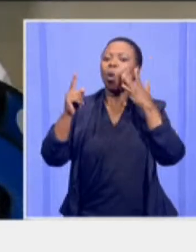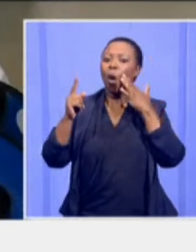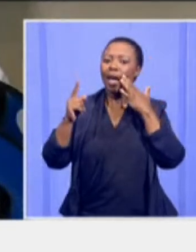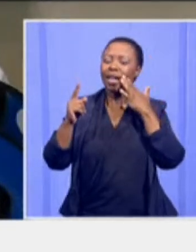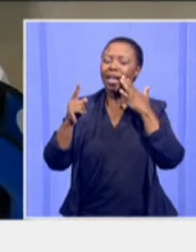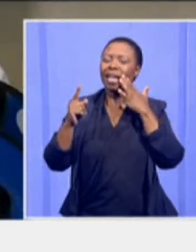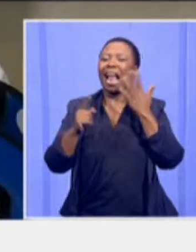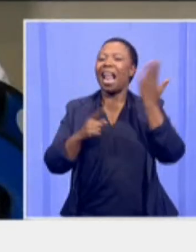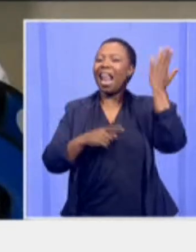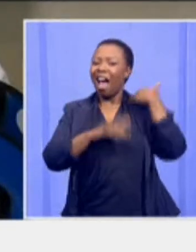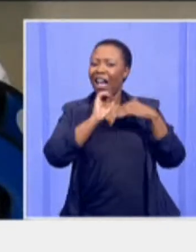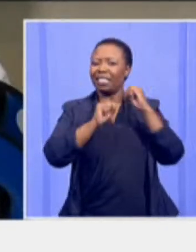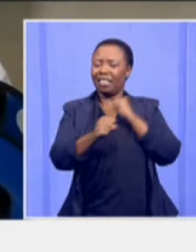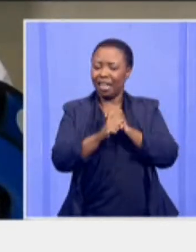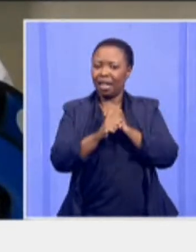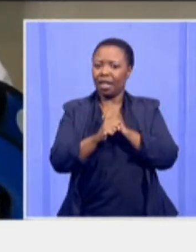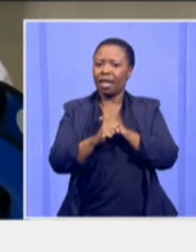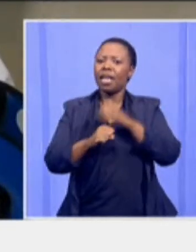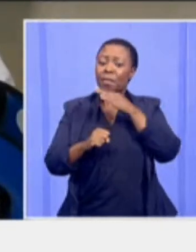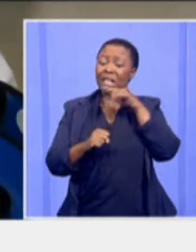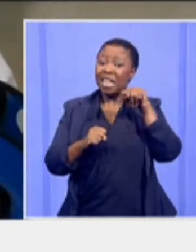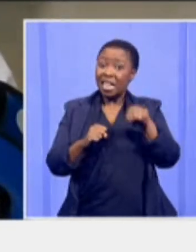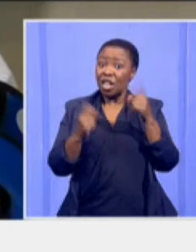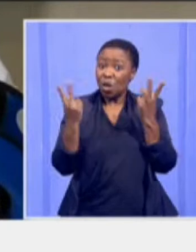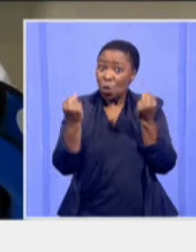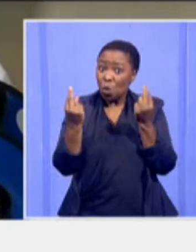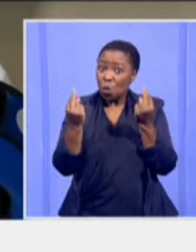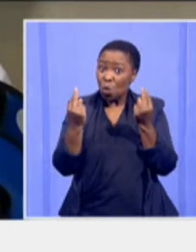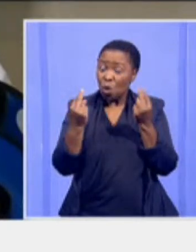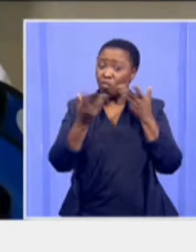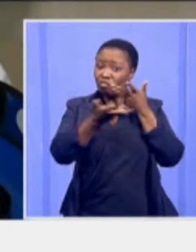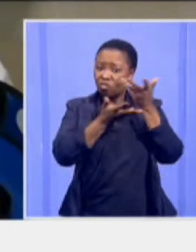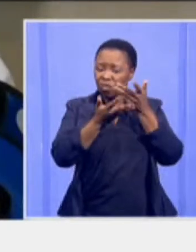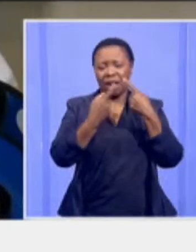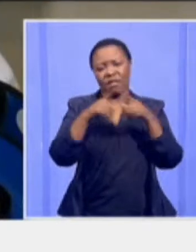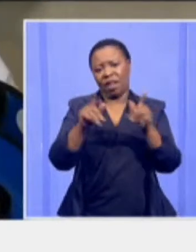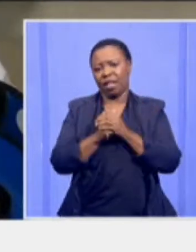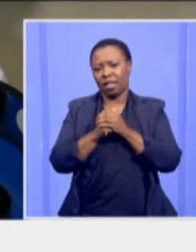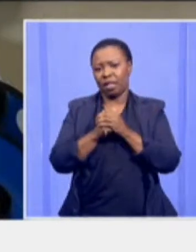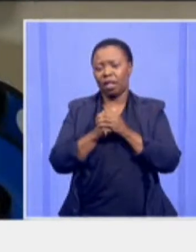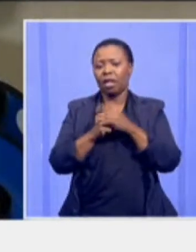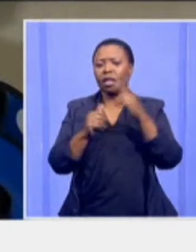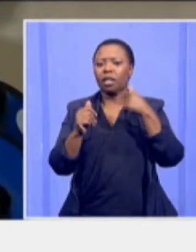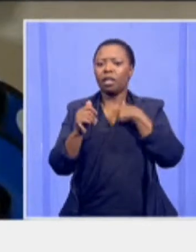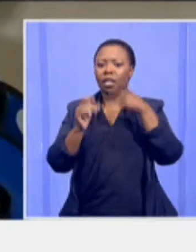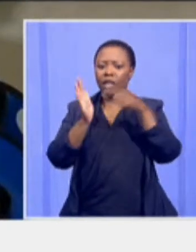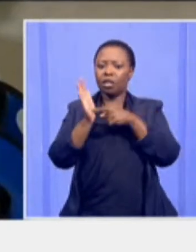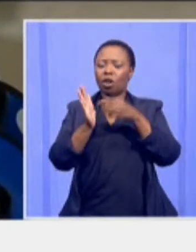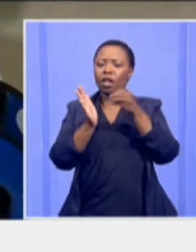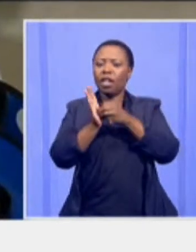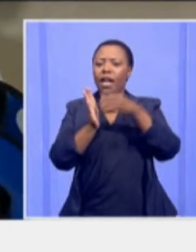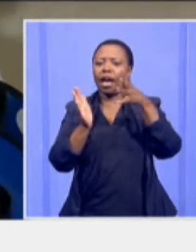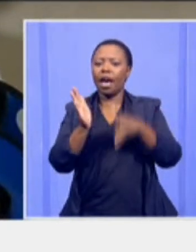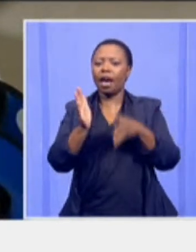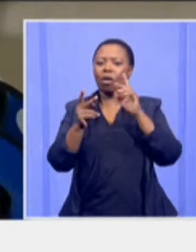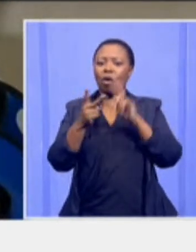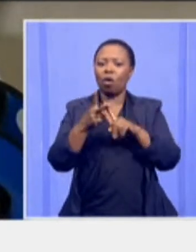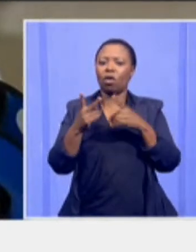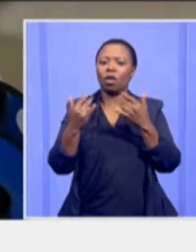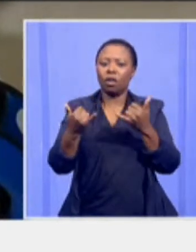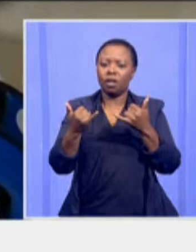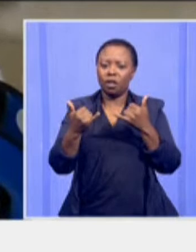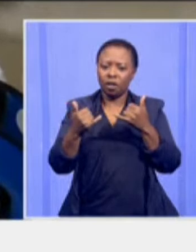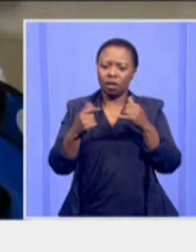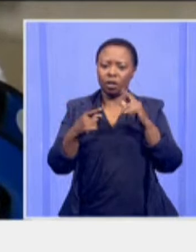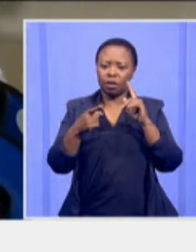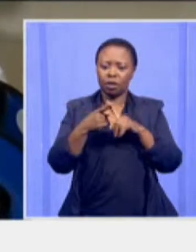new talks. And as I've said, as student leaders, we are never violent. We are not violent. We engage